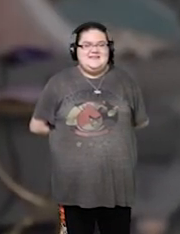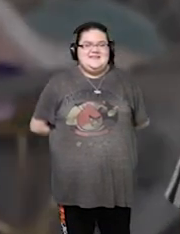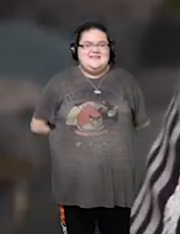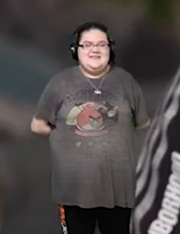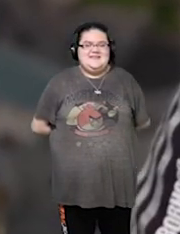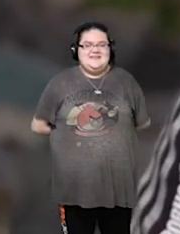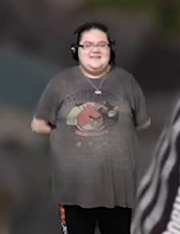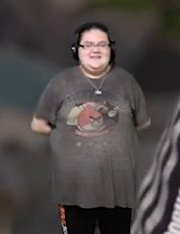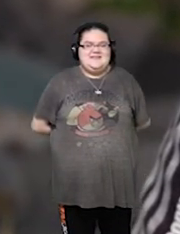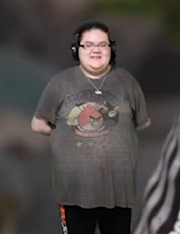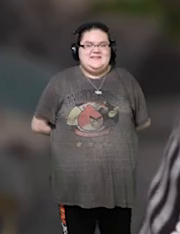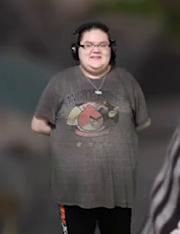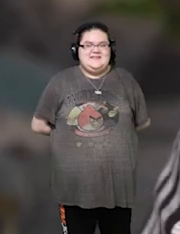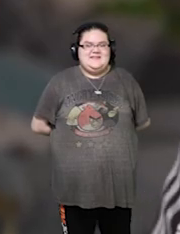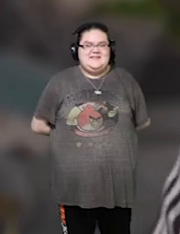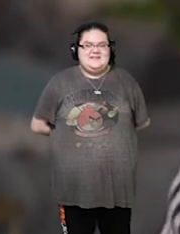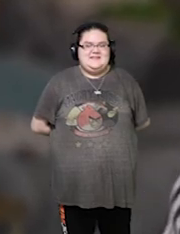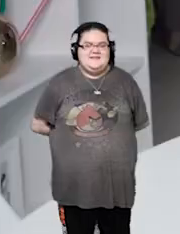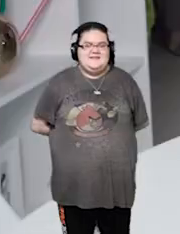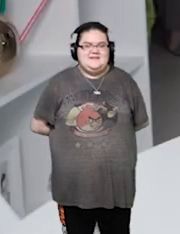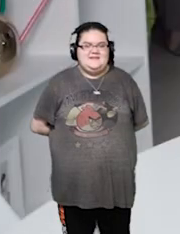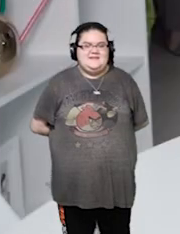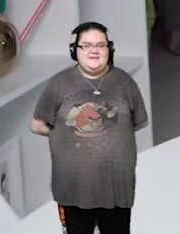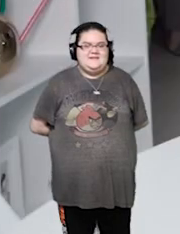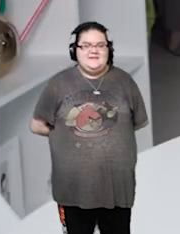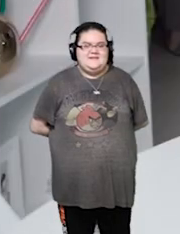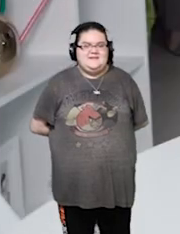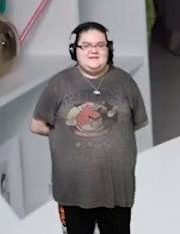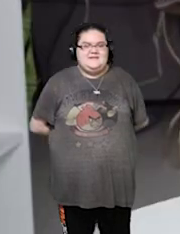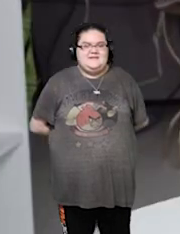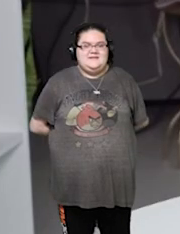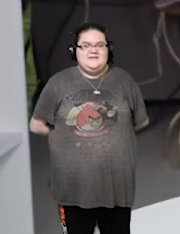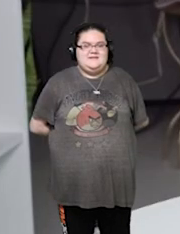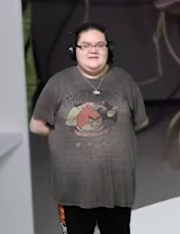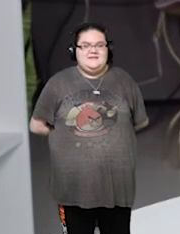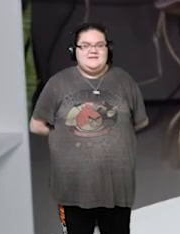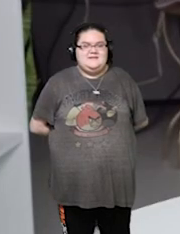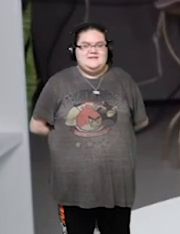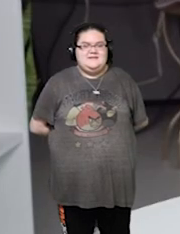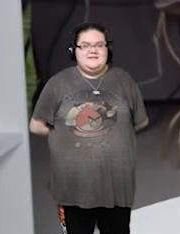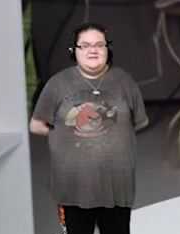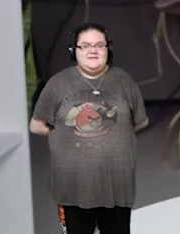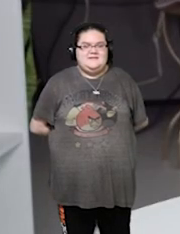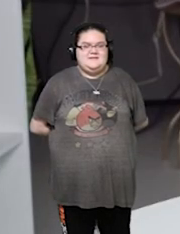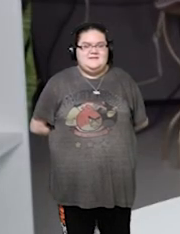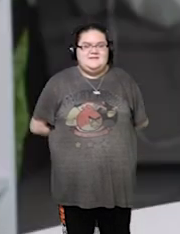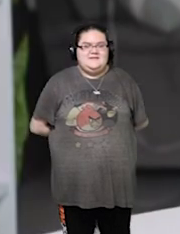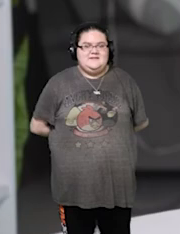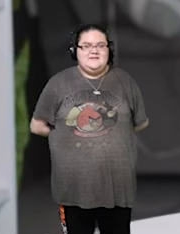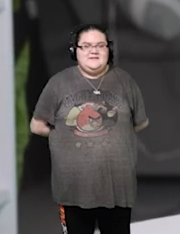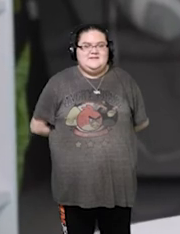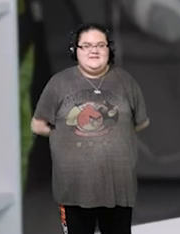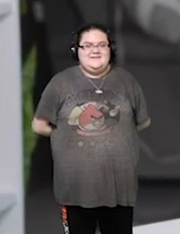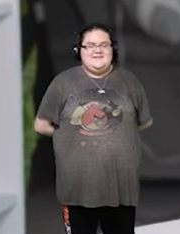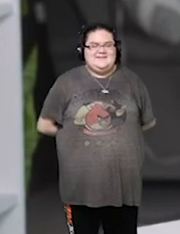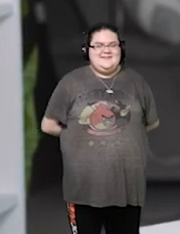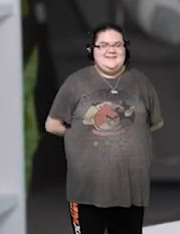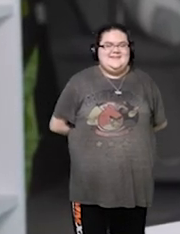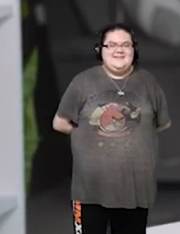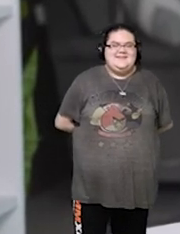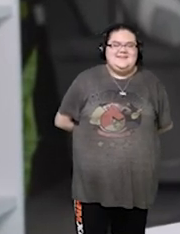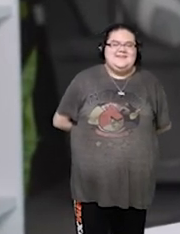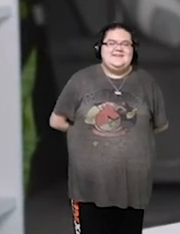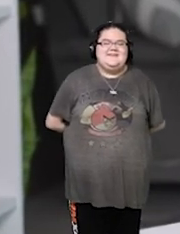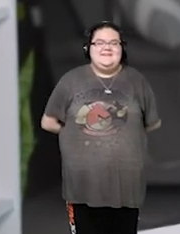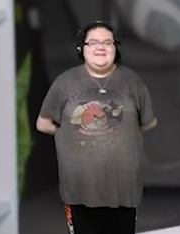I saw it on TikTok. Everyone was saying it smells like it and I wanted to test it. It doesn't. It does. It does. I can't smell it. £55 black